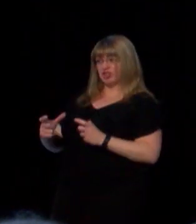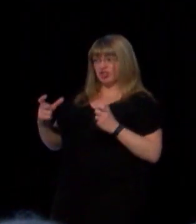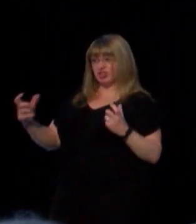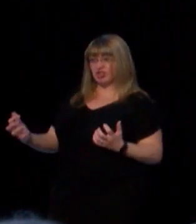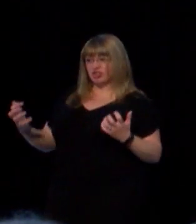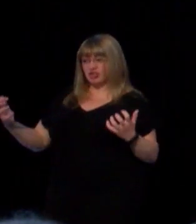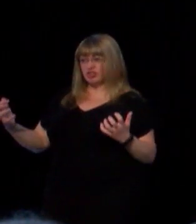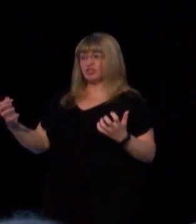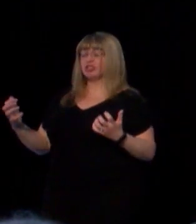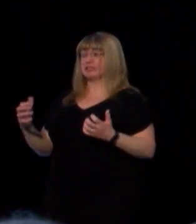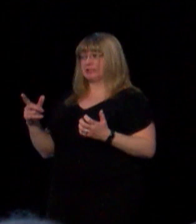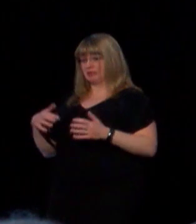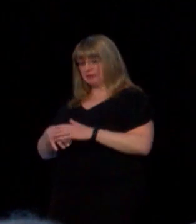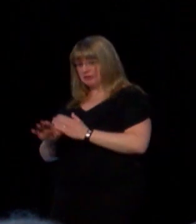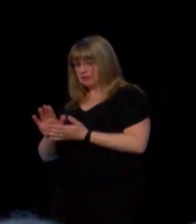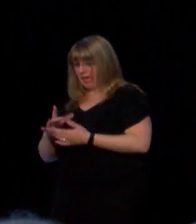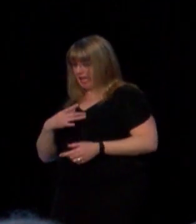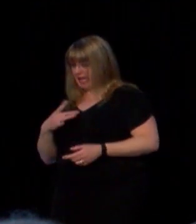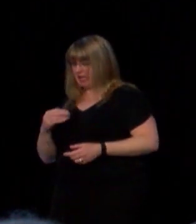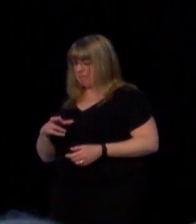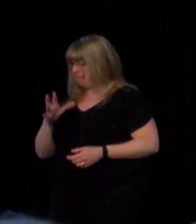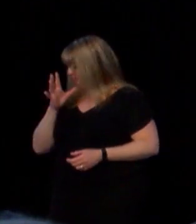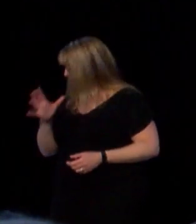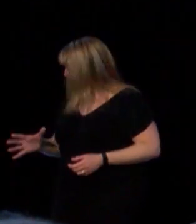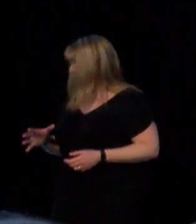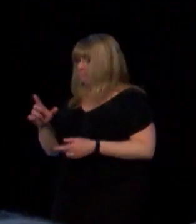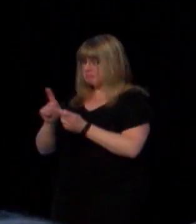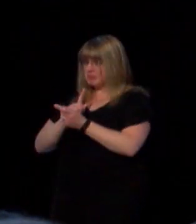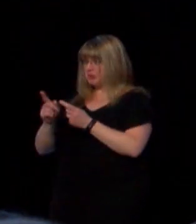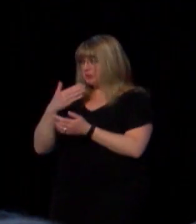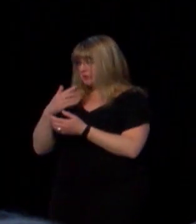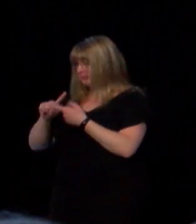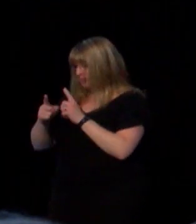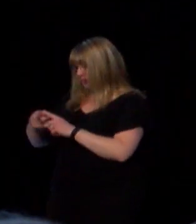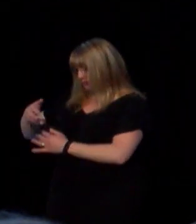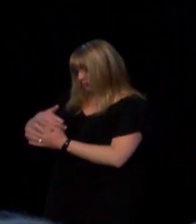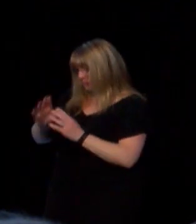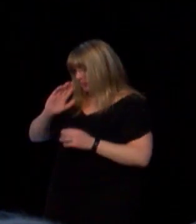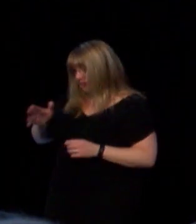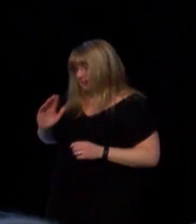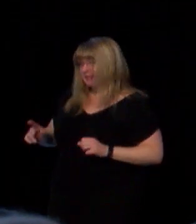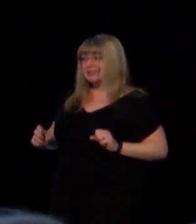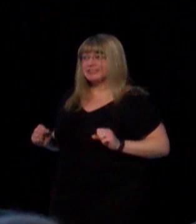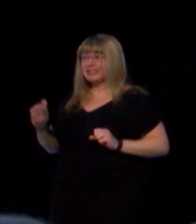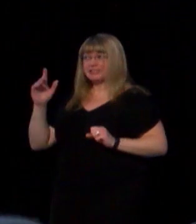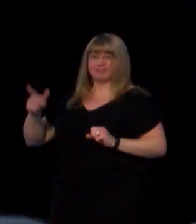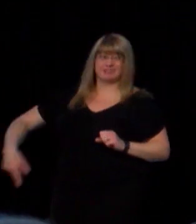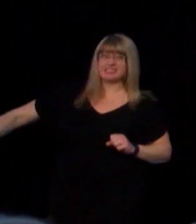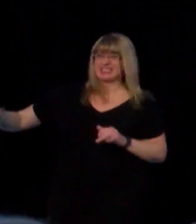or not our child will like school, or how many friends they'll have. For virtually all